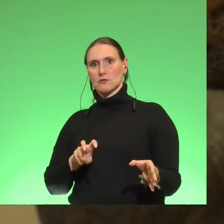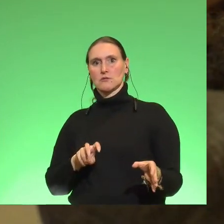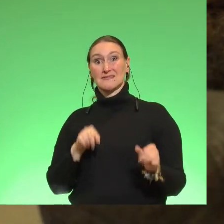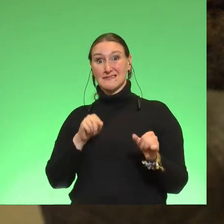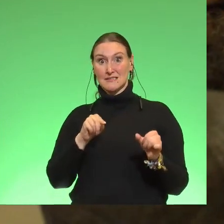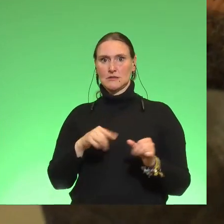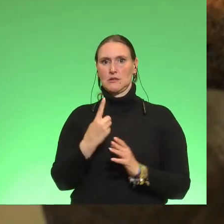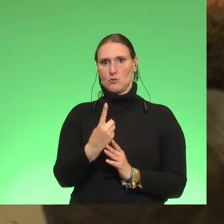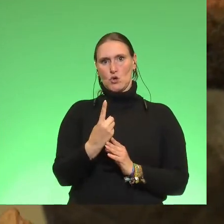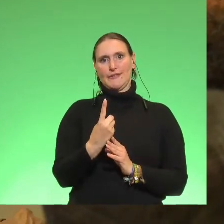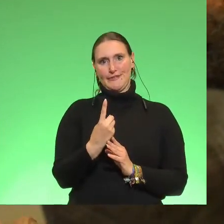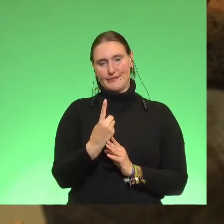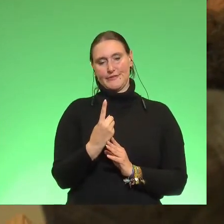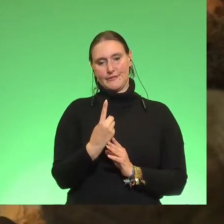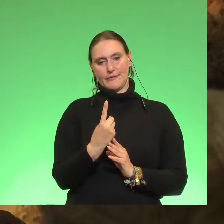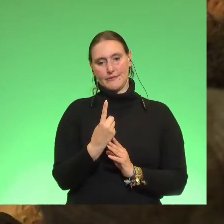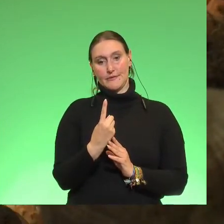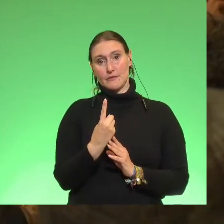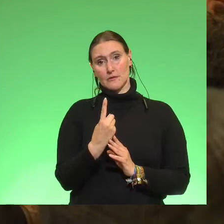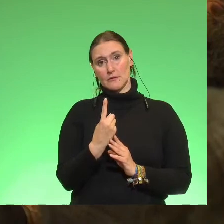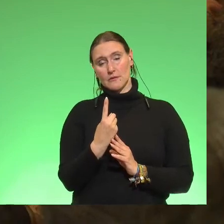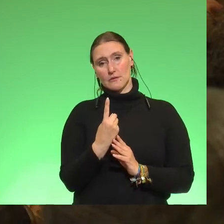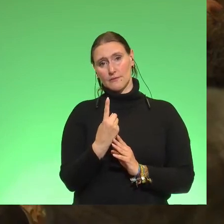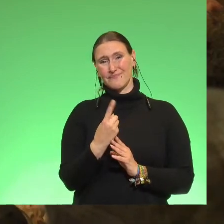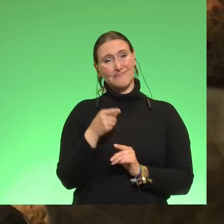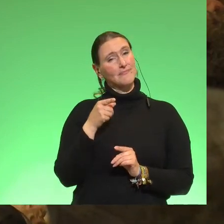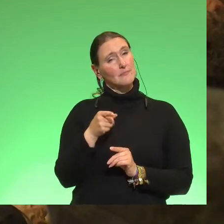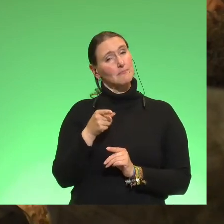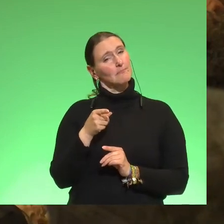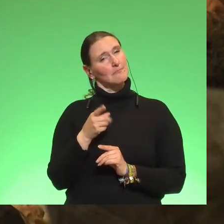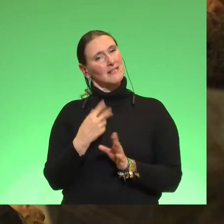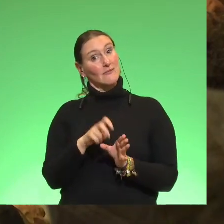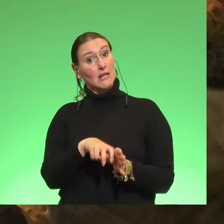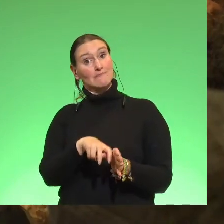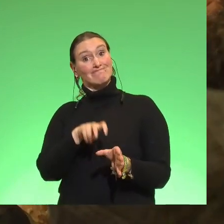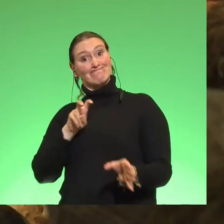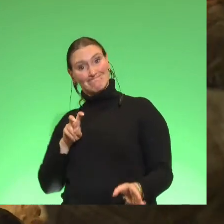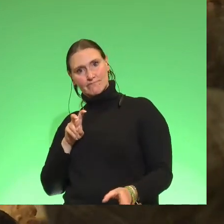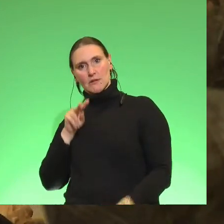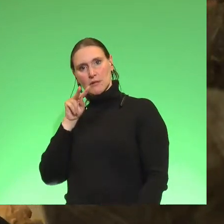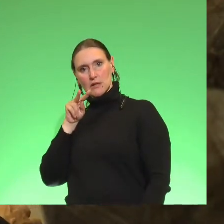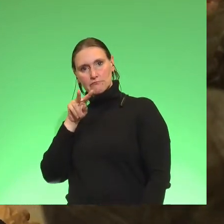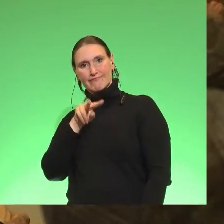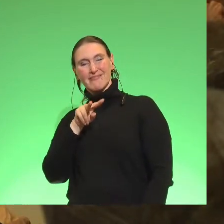a lot of things different. I think I